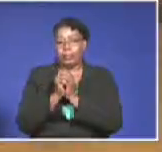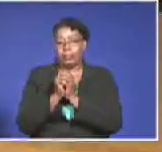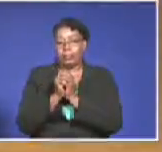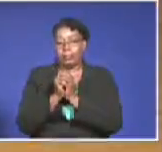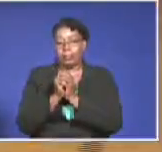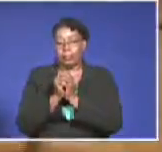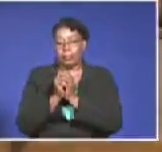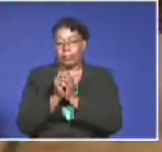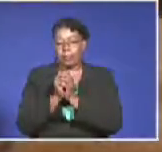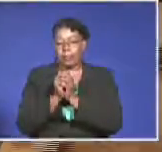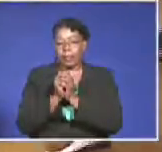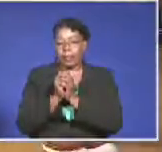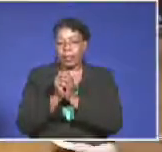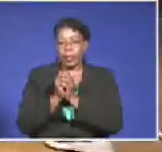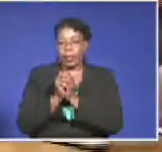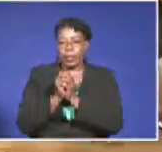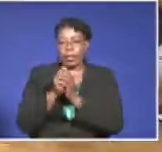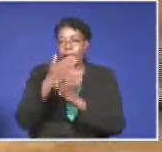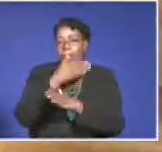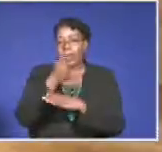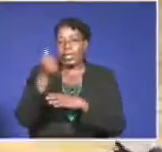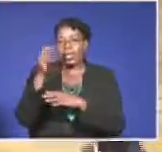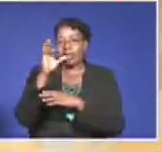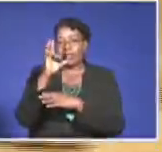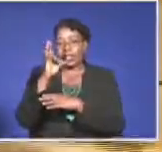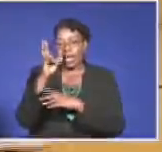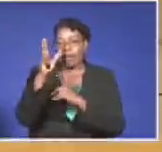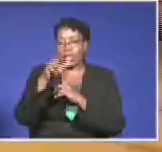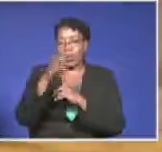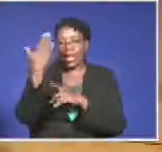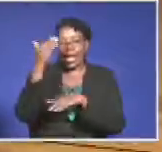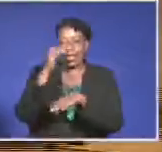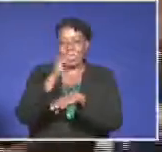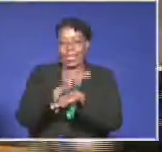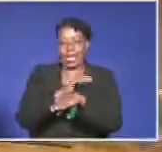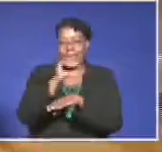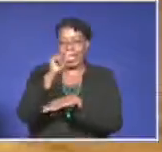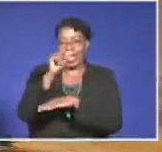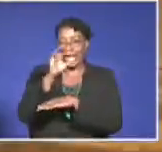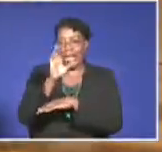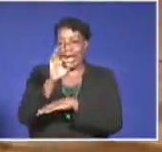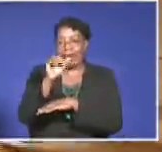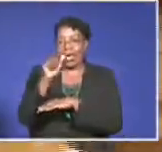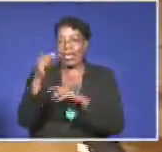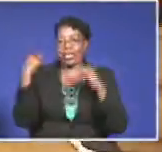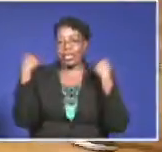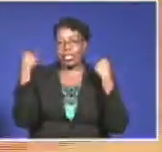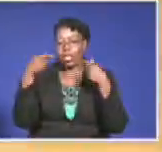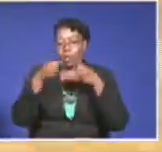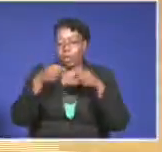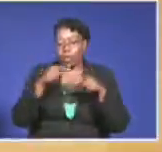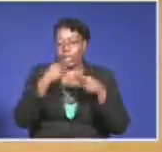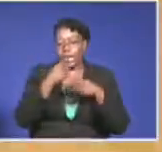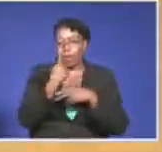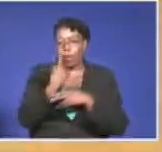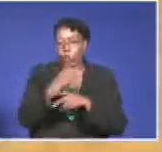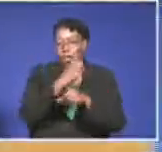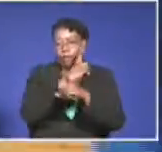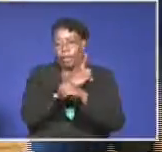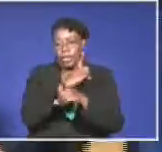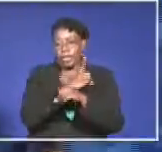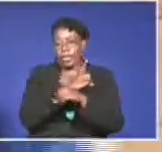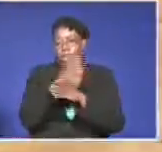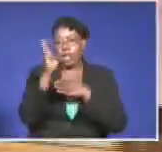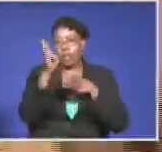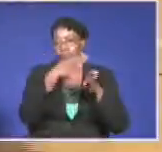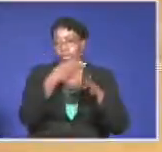The New Providence Basketball Association's Best of 7 championships back on the floor last night at the AF Arley Gym. After losing Game 1, the defending champion